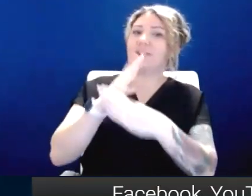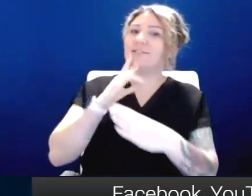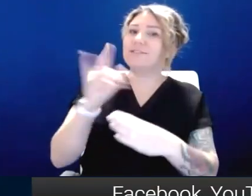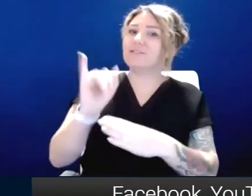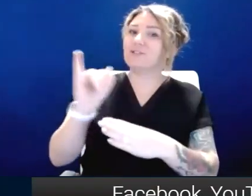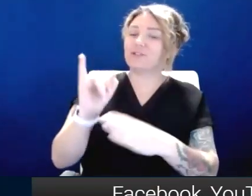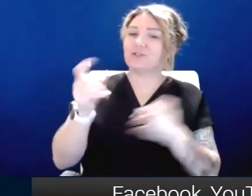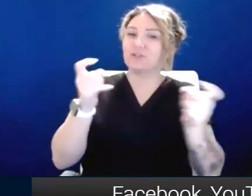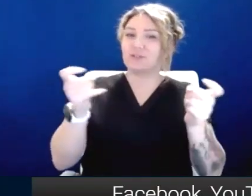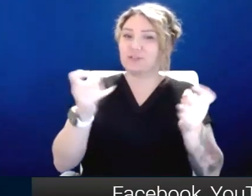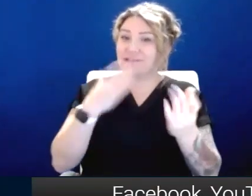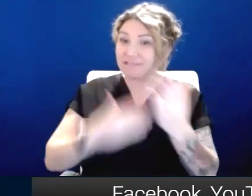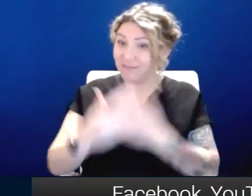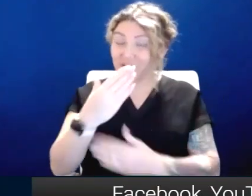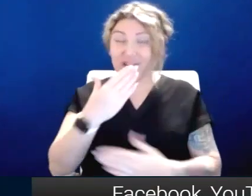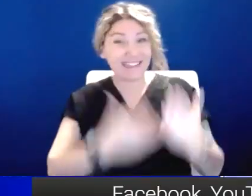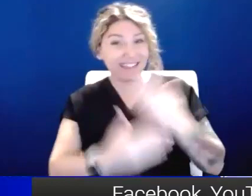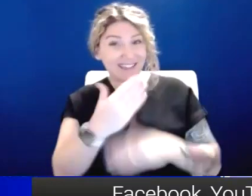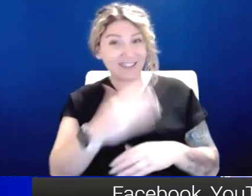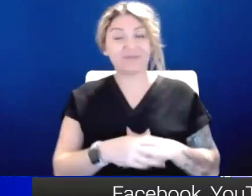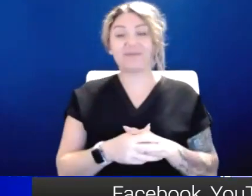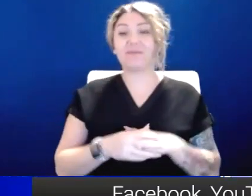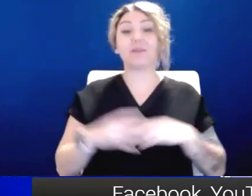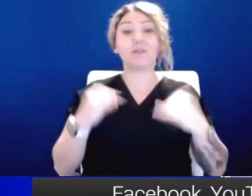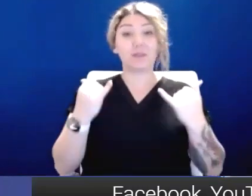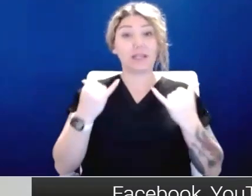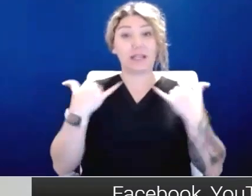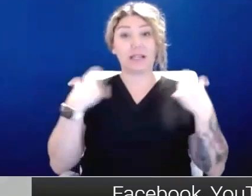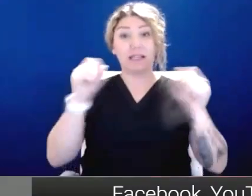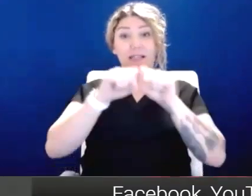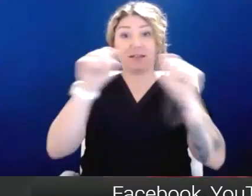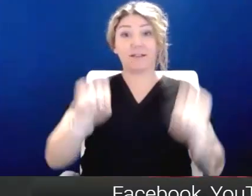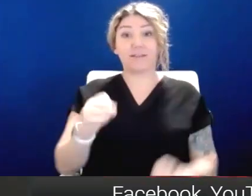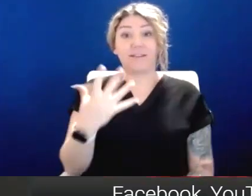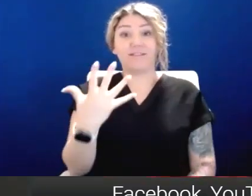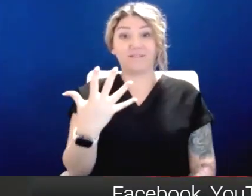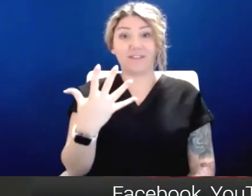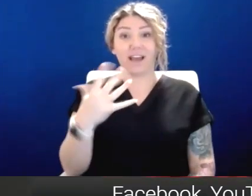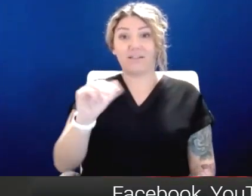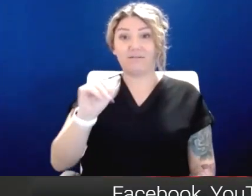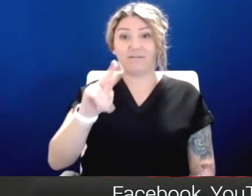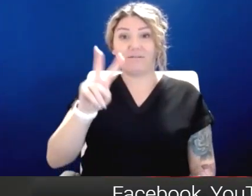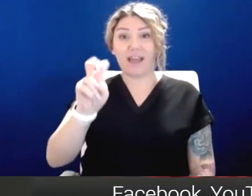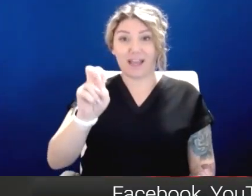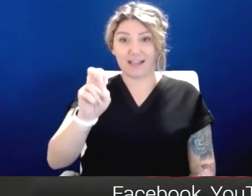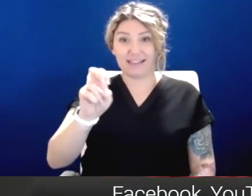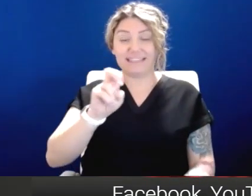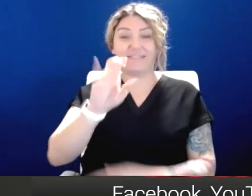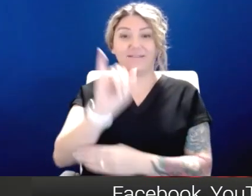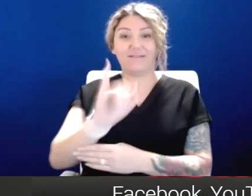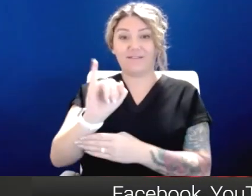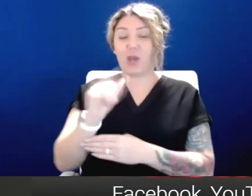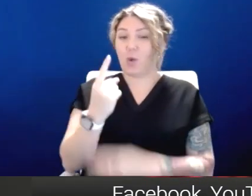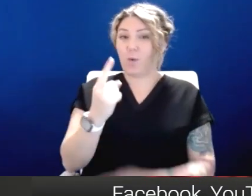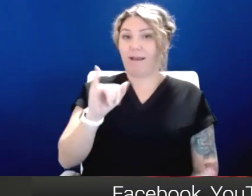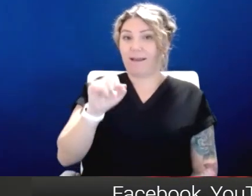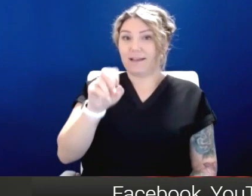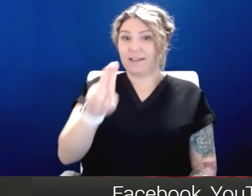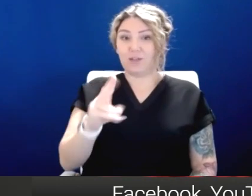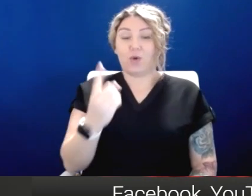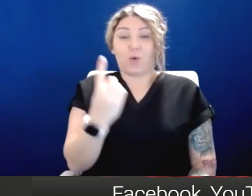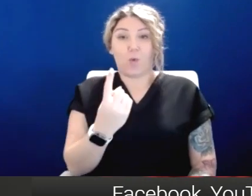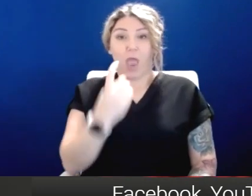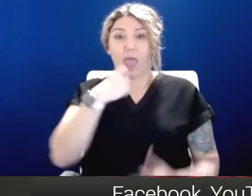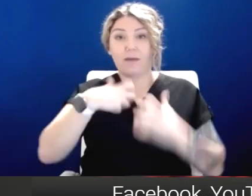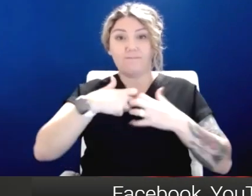going? Good. Good. Right now in the health system, we have 5 active infections, 1 in the ICU, still 1 on the ventilator, 30 in that